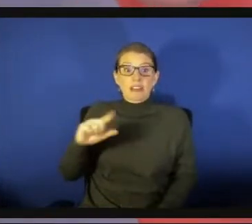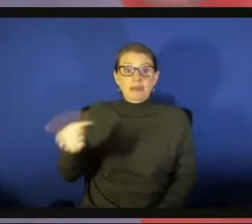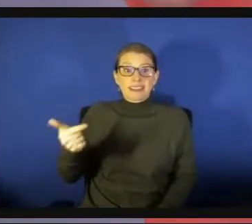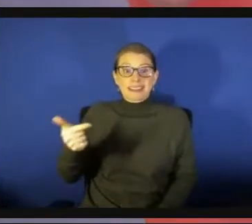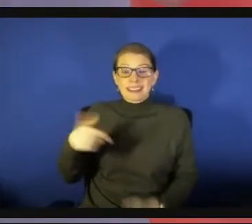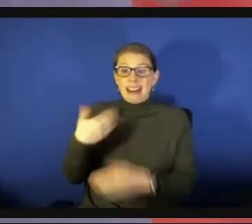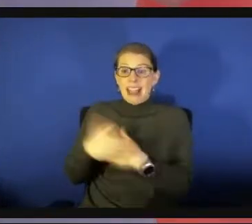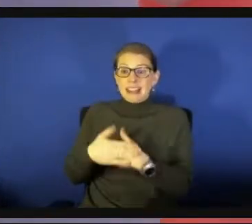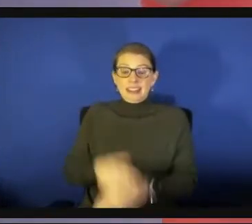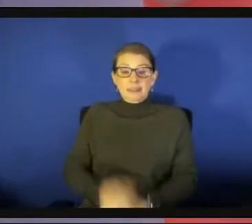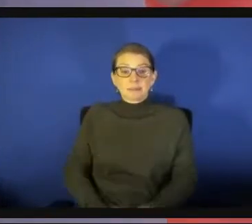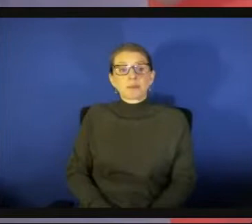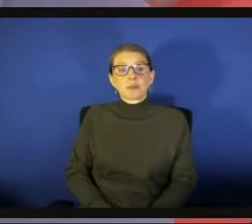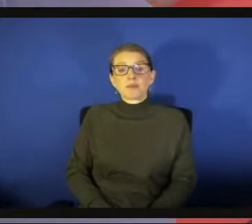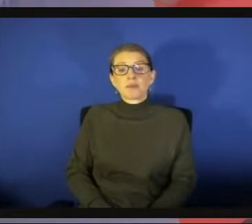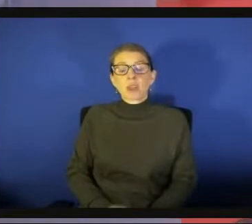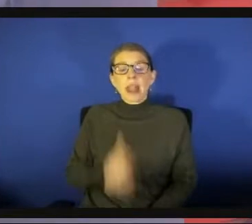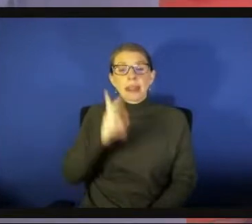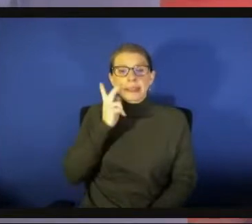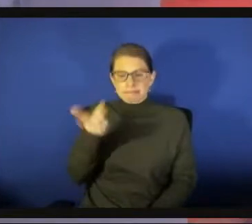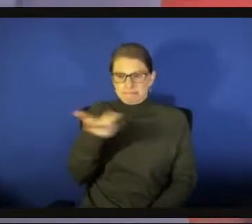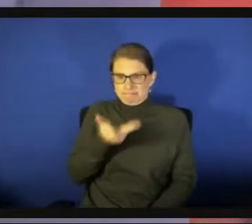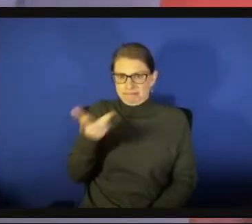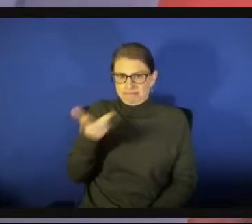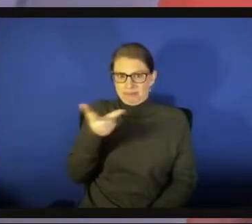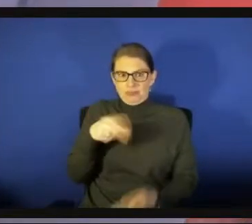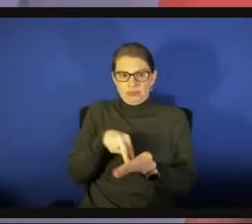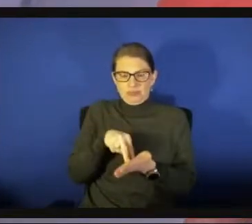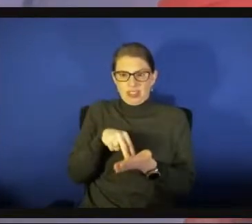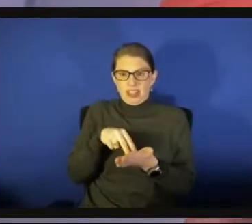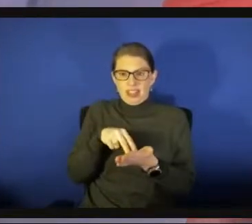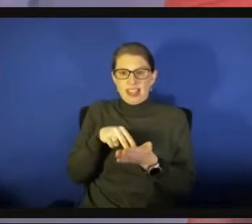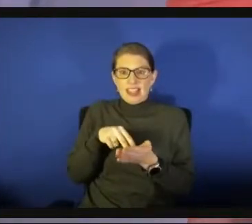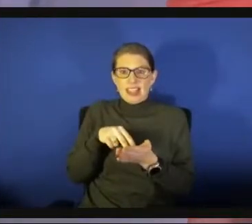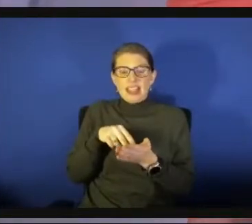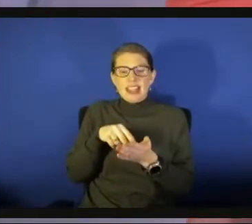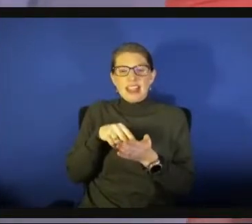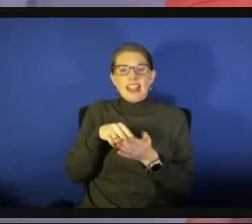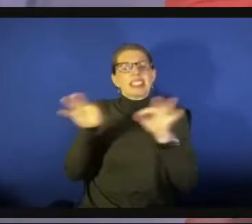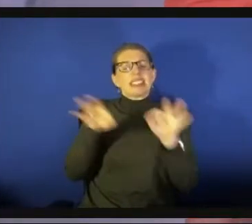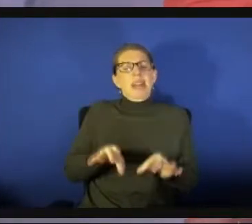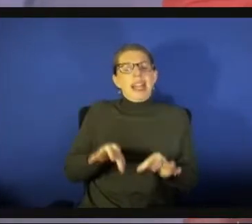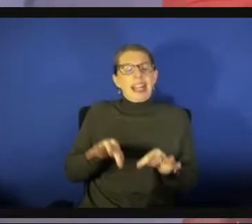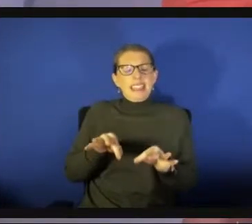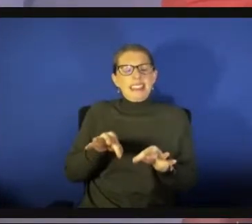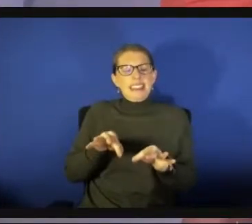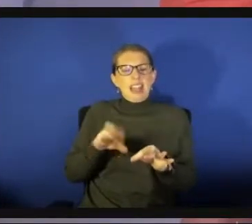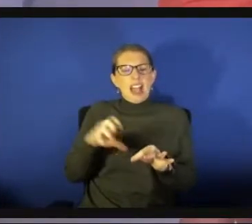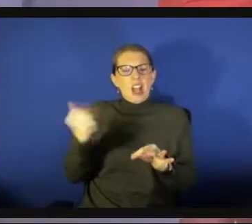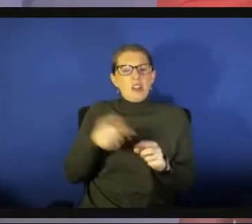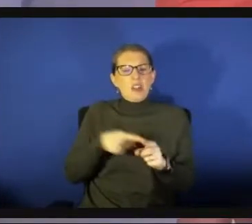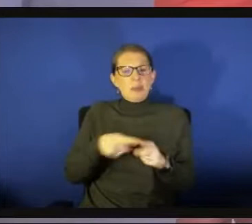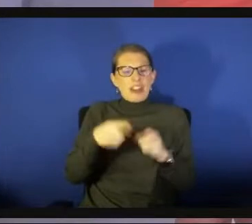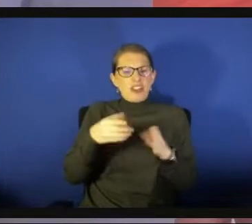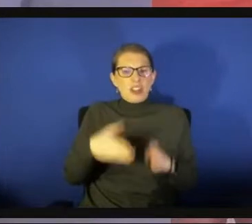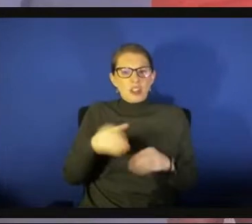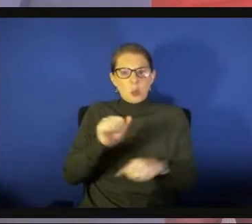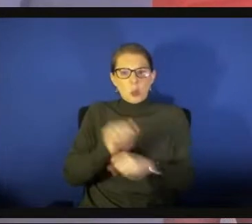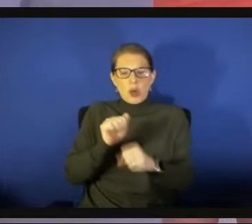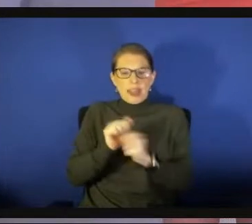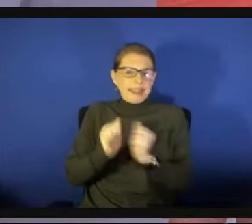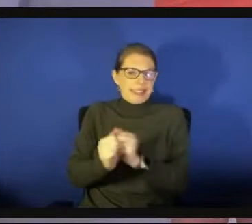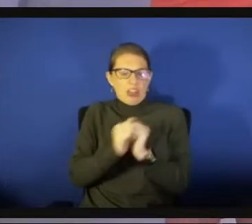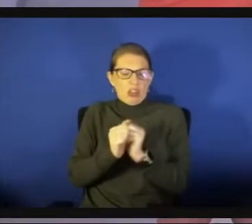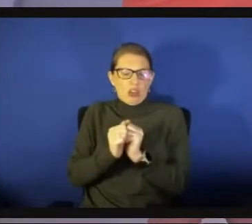we see the three of you standing here this morning, but tell me about the other specialists and why it's so important that everybody is working together comprehensively.